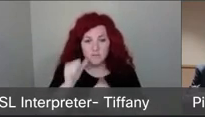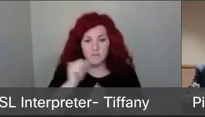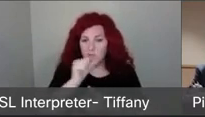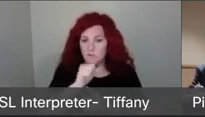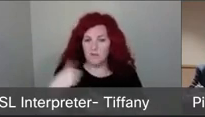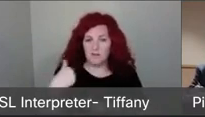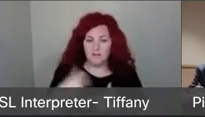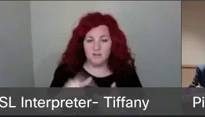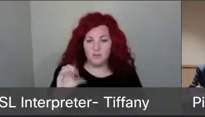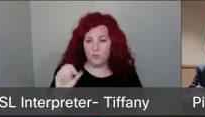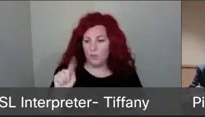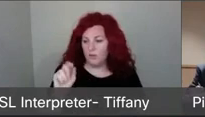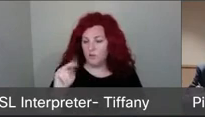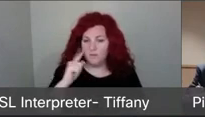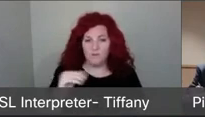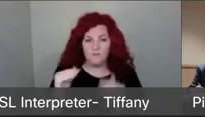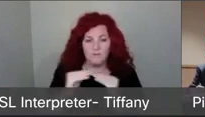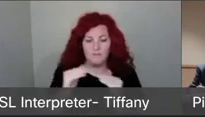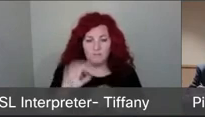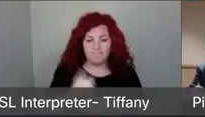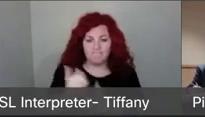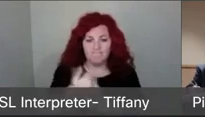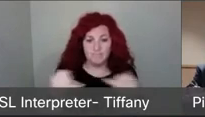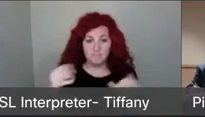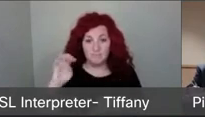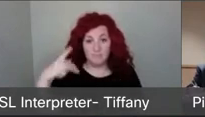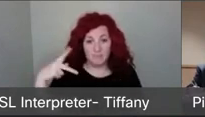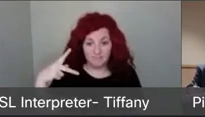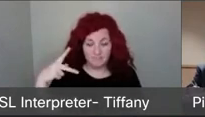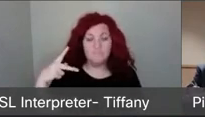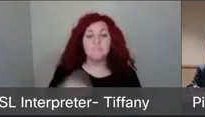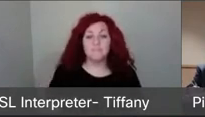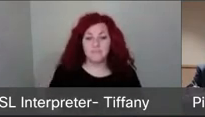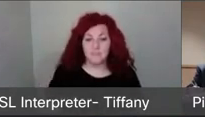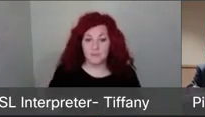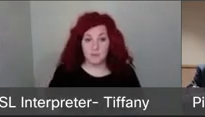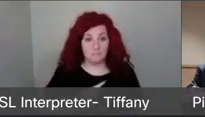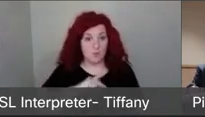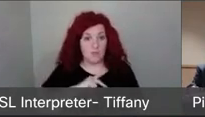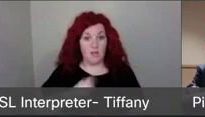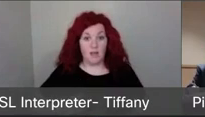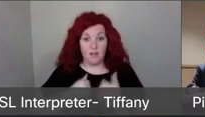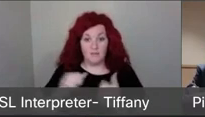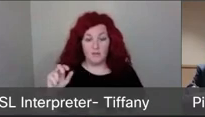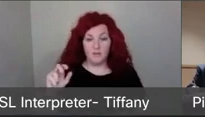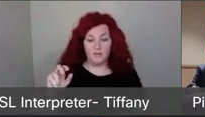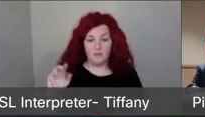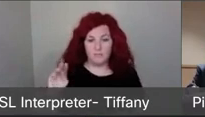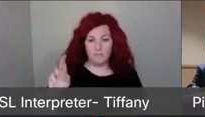Latino Coalition for Fair Redistricting map. Also, on a personal note, I lived in the Breckenridge